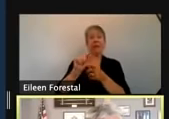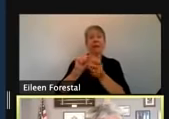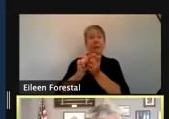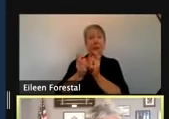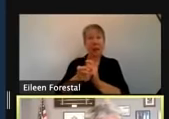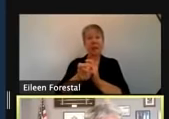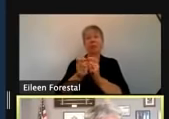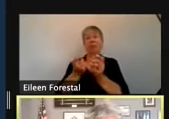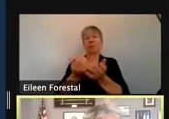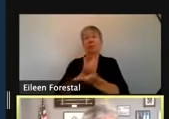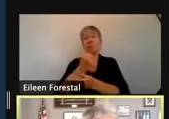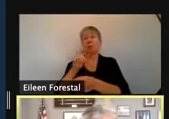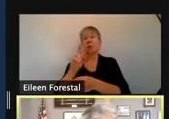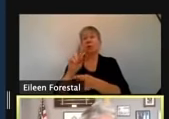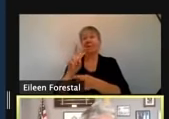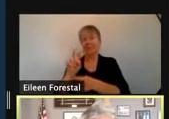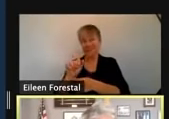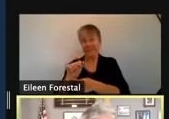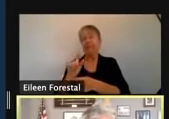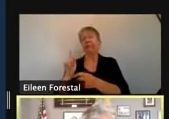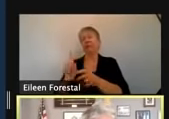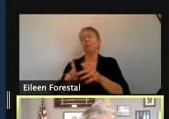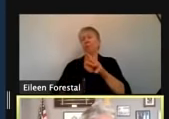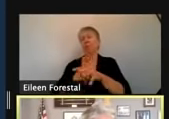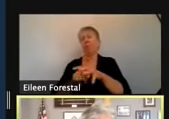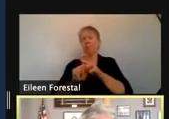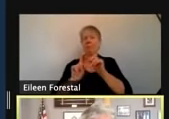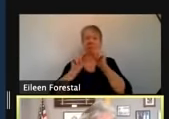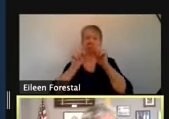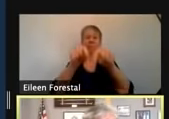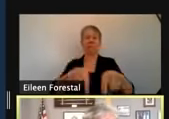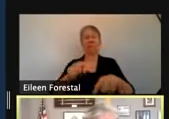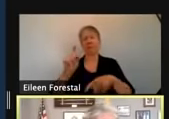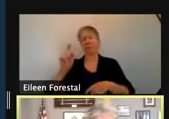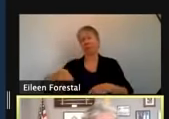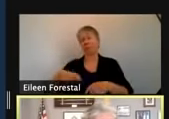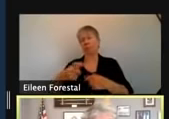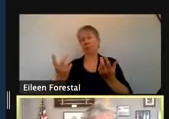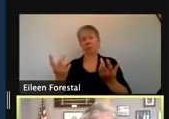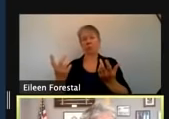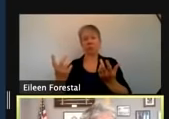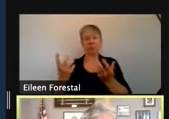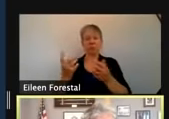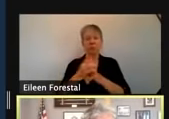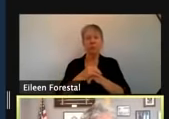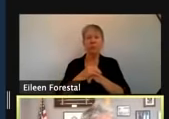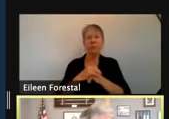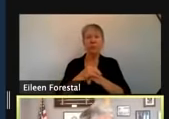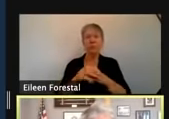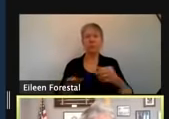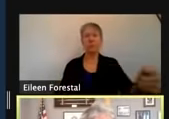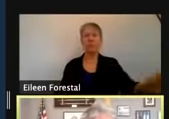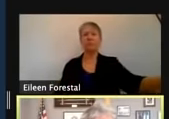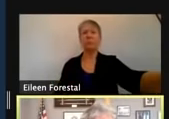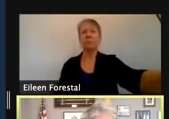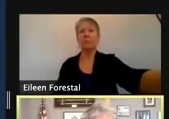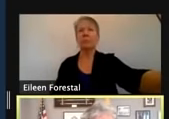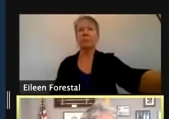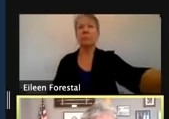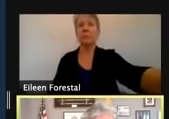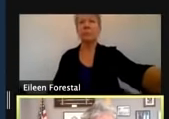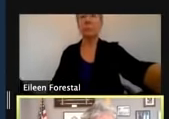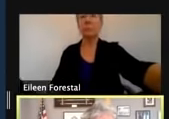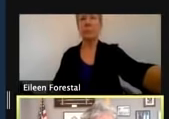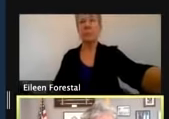the remaining transactions in licensing centers. Our vehicle centers are primarily registering private sales